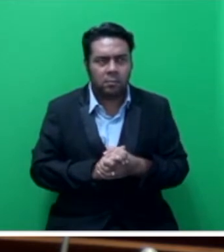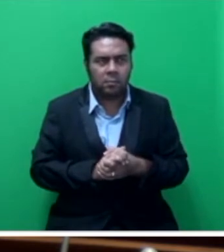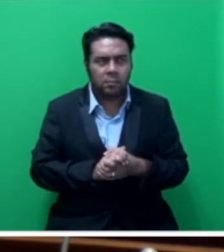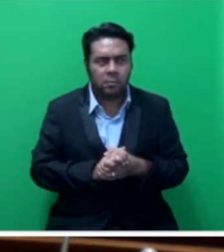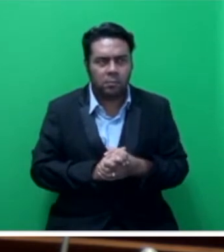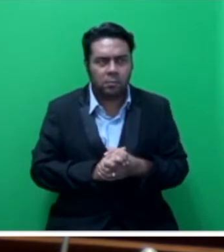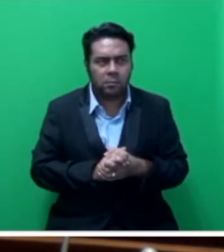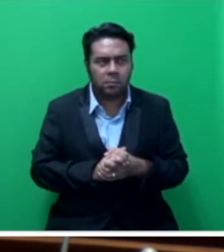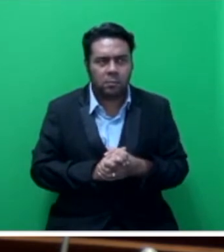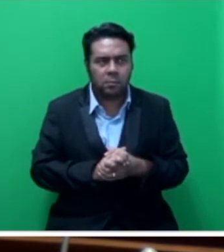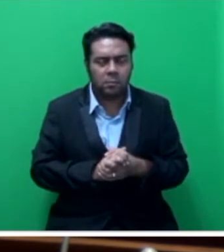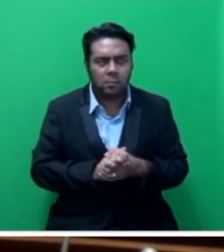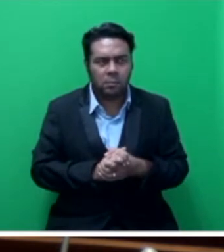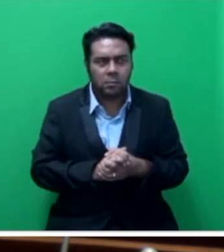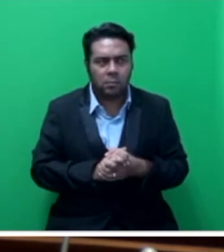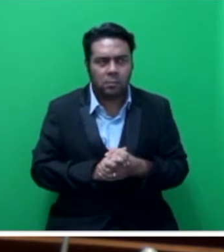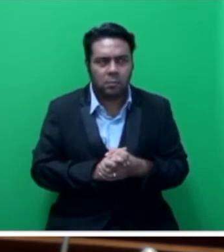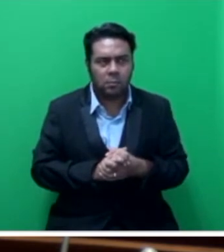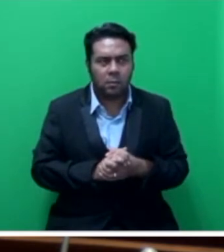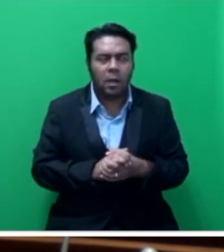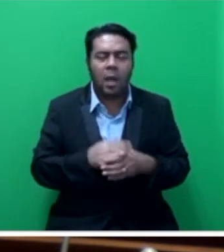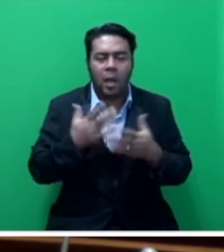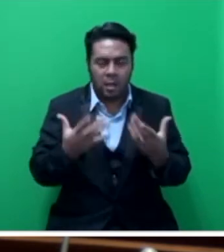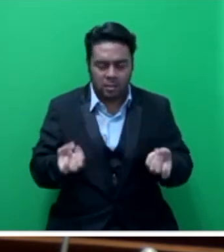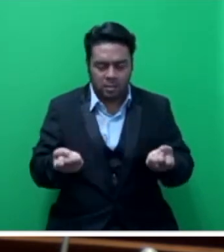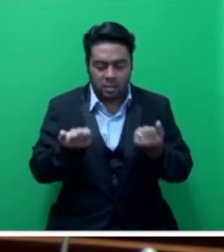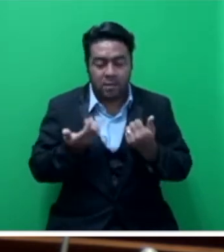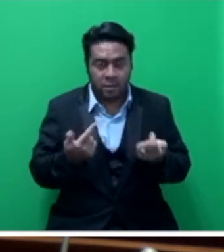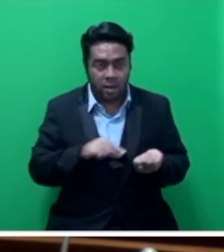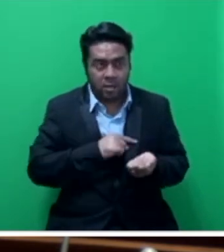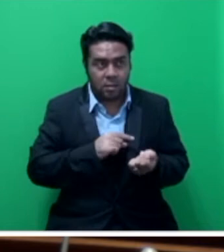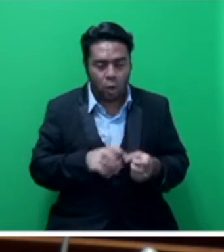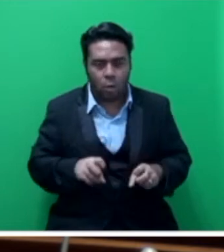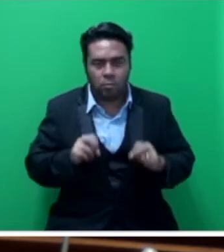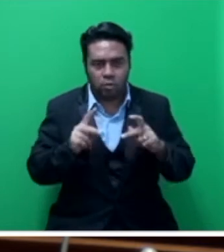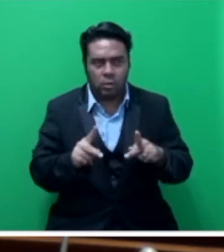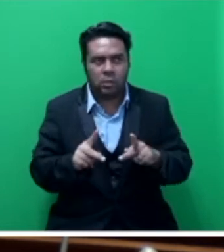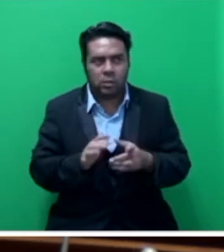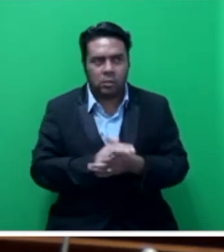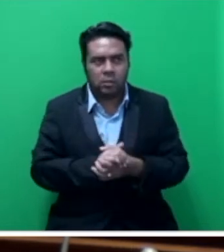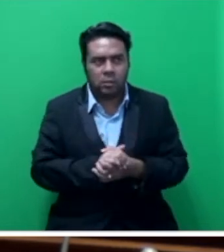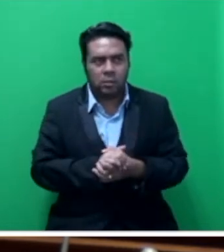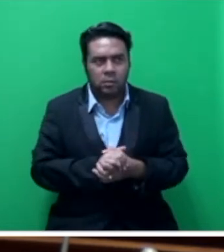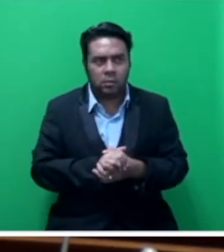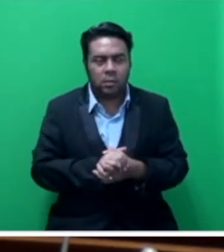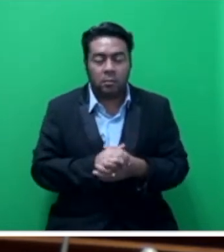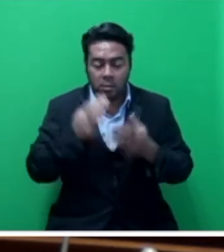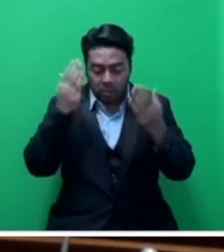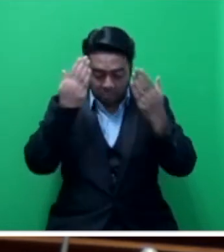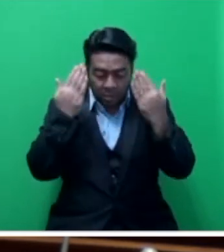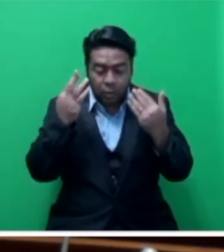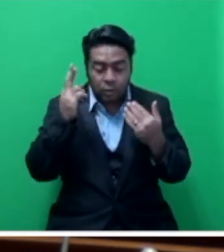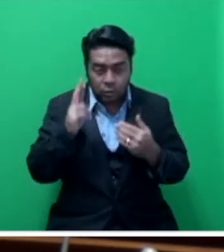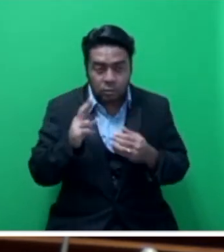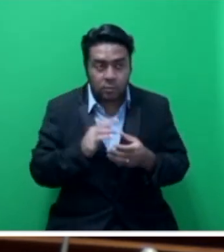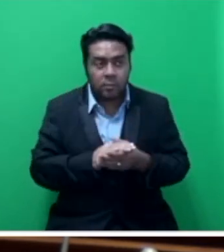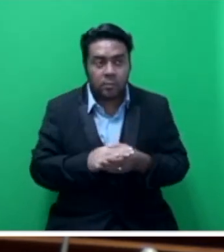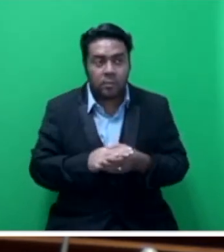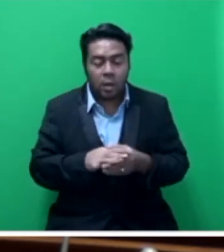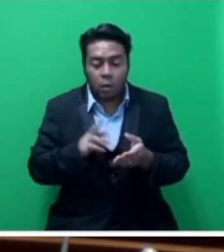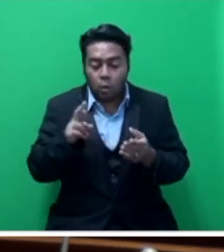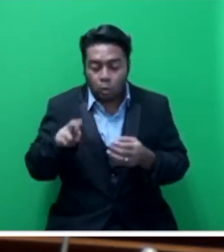COVID-contained tropical destination has given us the opportunity to explore this market. Mr. Speaker, sir, regionally we are in